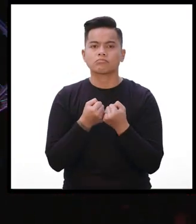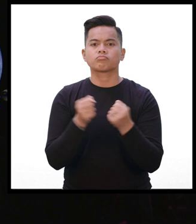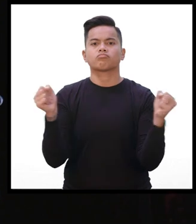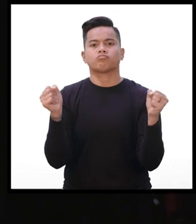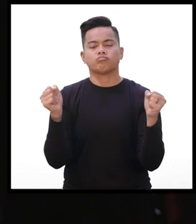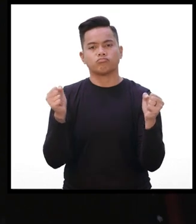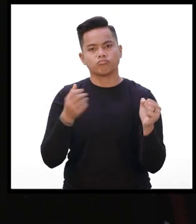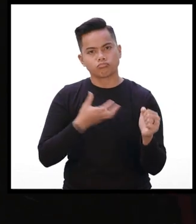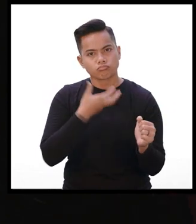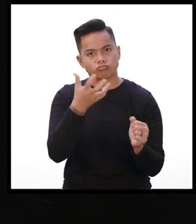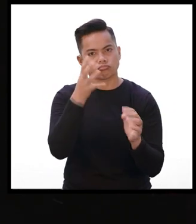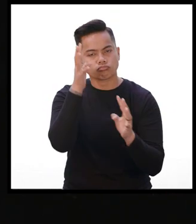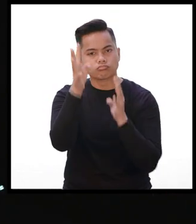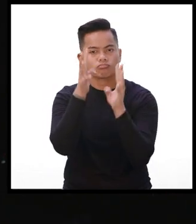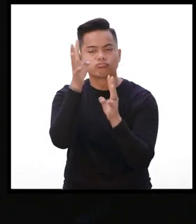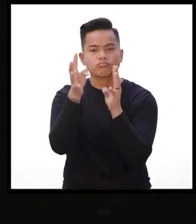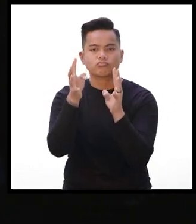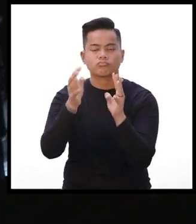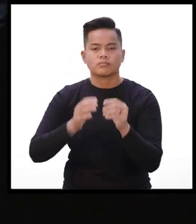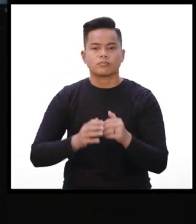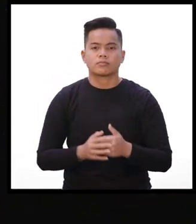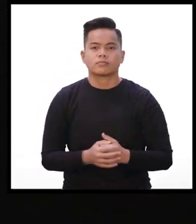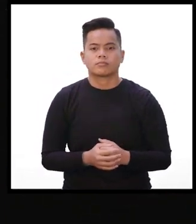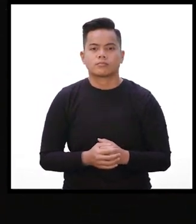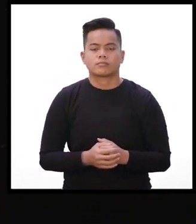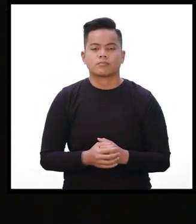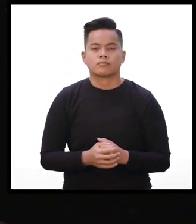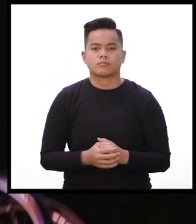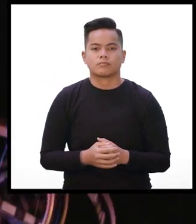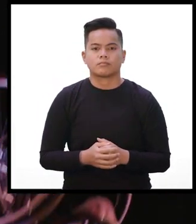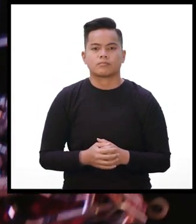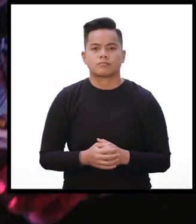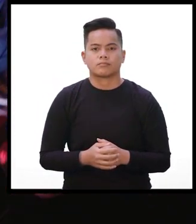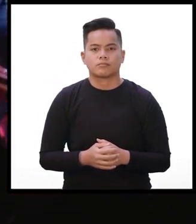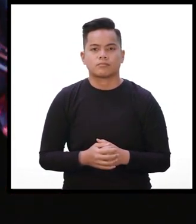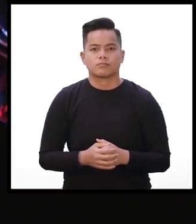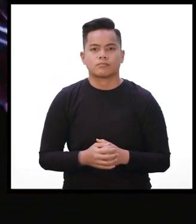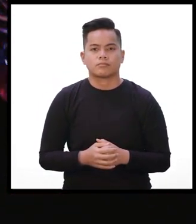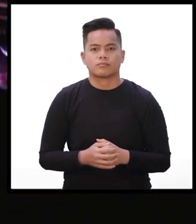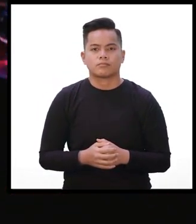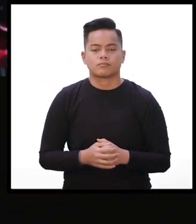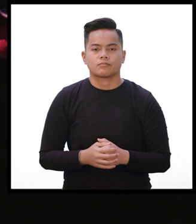creative force. Alice dives to the ground and rebounds.